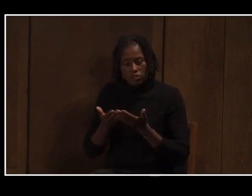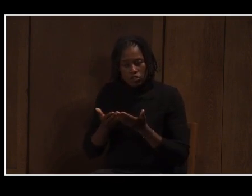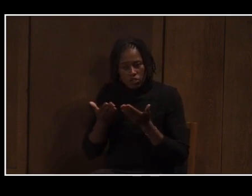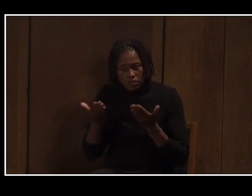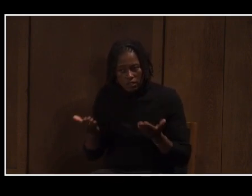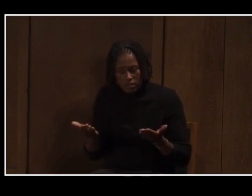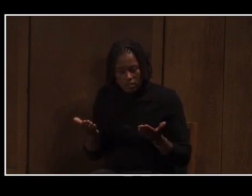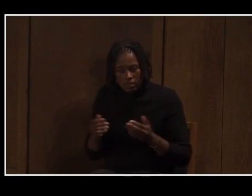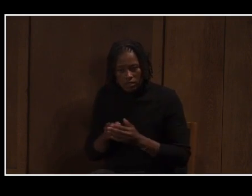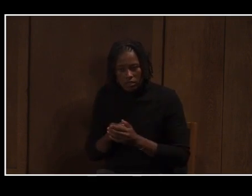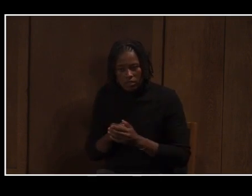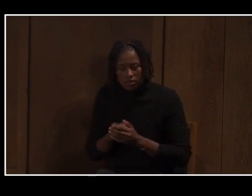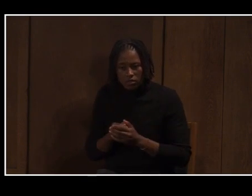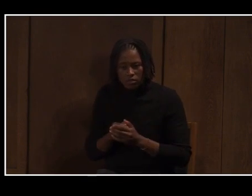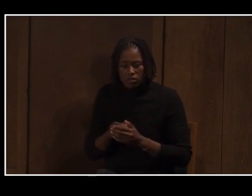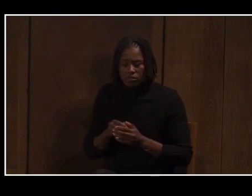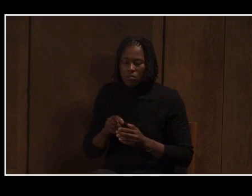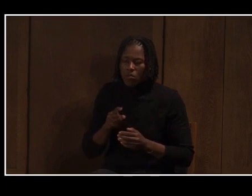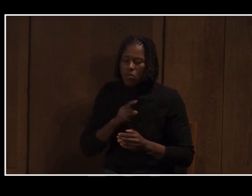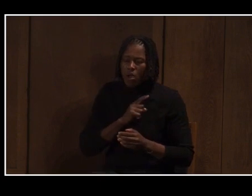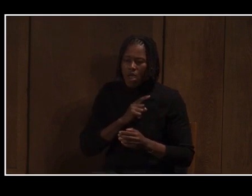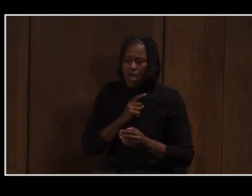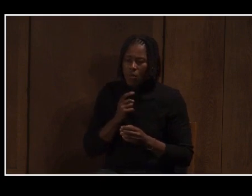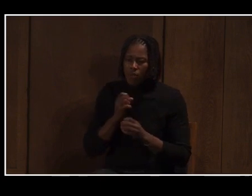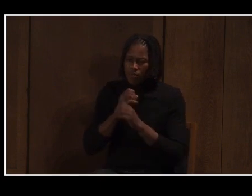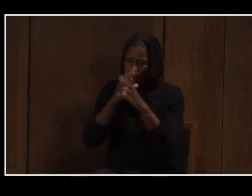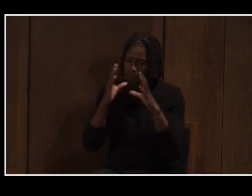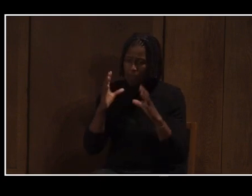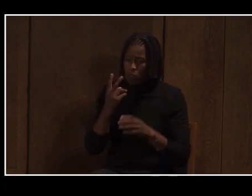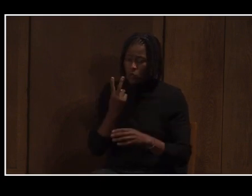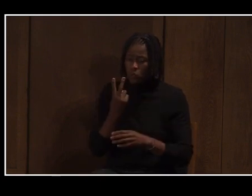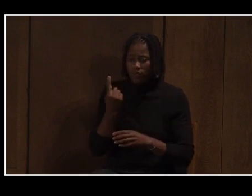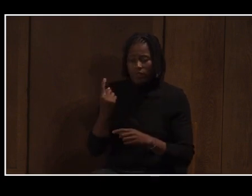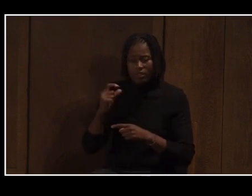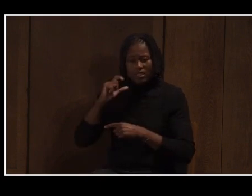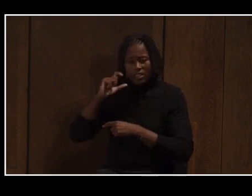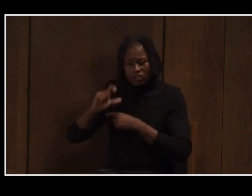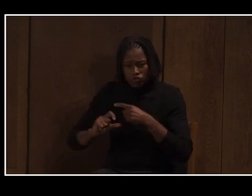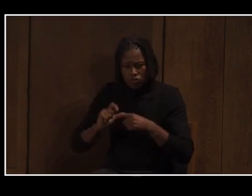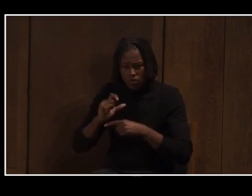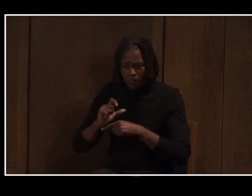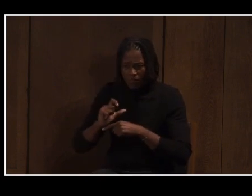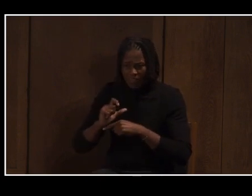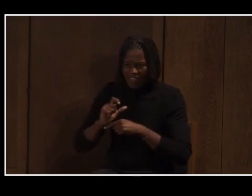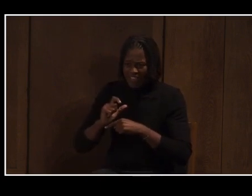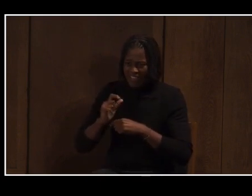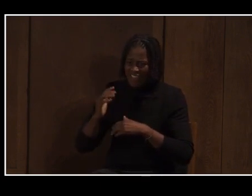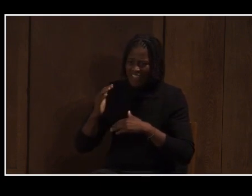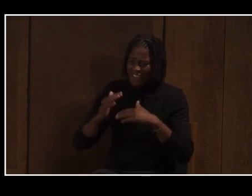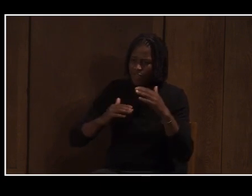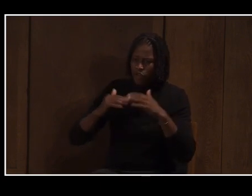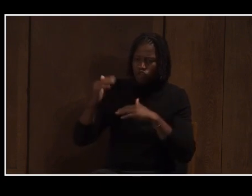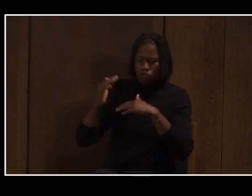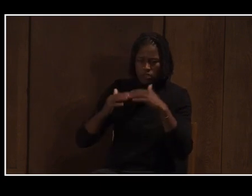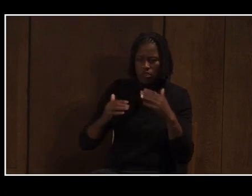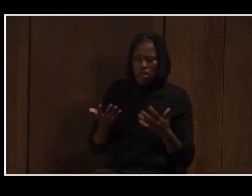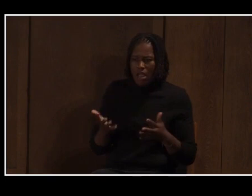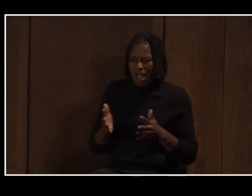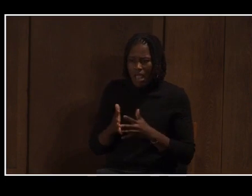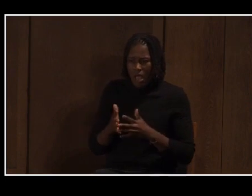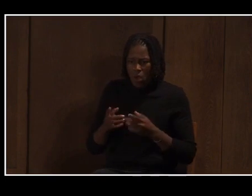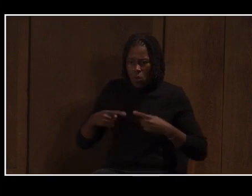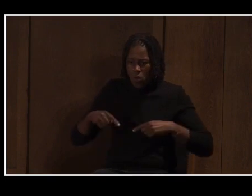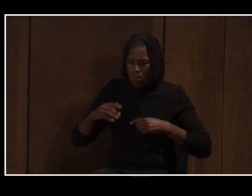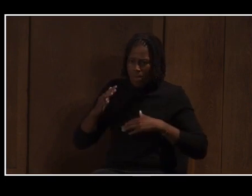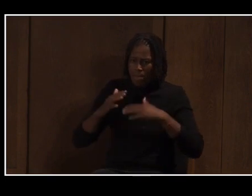about within the 21st century is infrastructure and how we build it and how we build it collectively. And I really want to